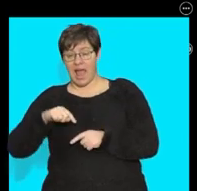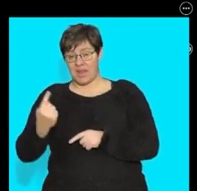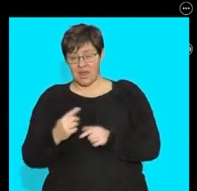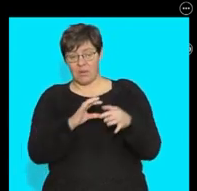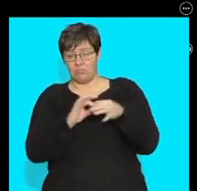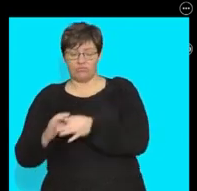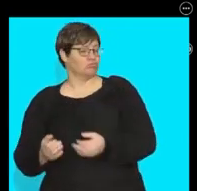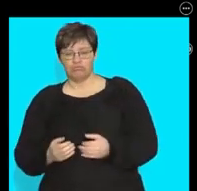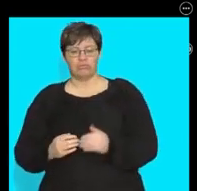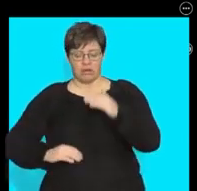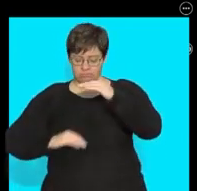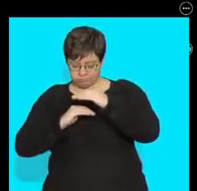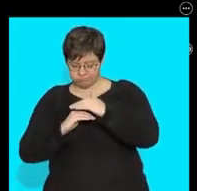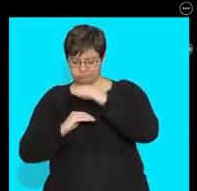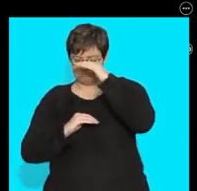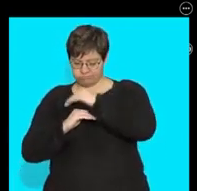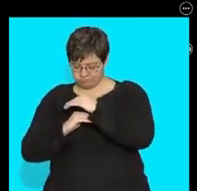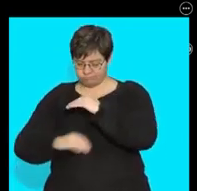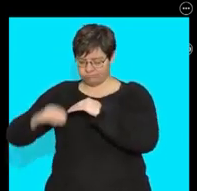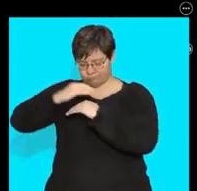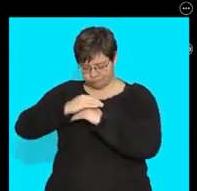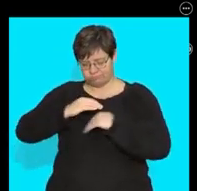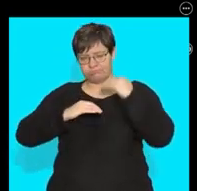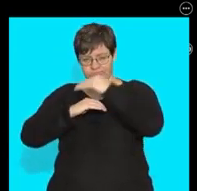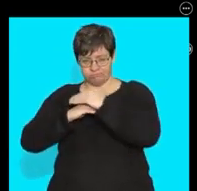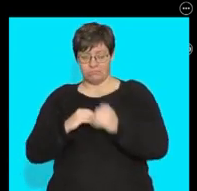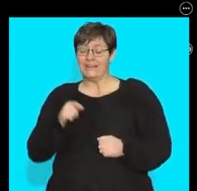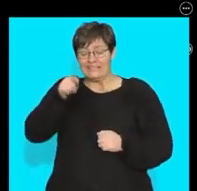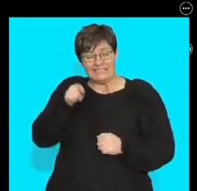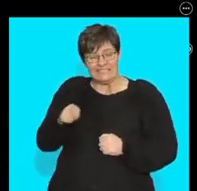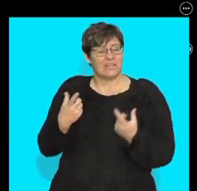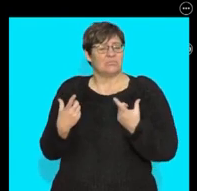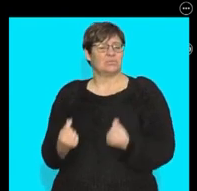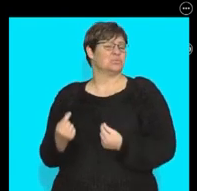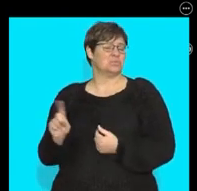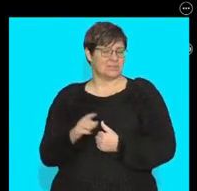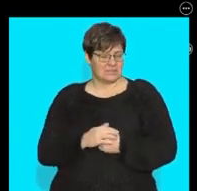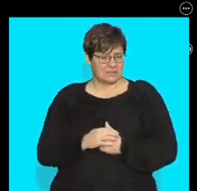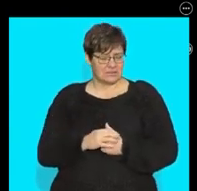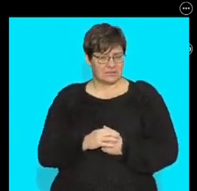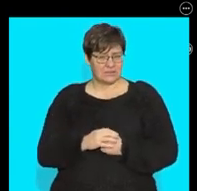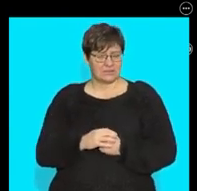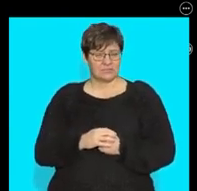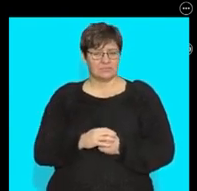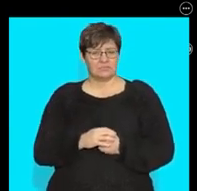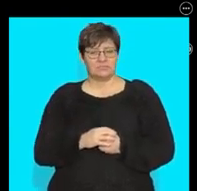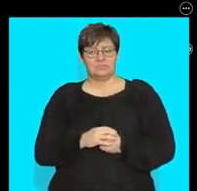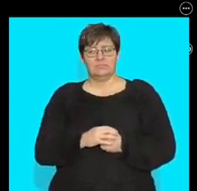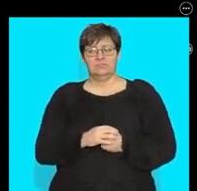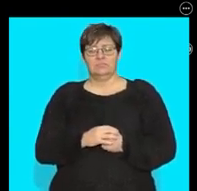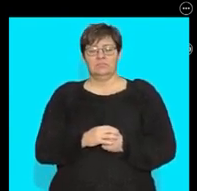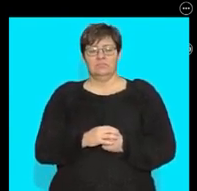Now, what does this Golgi body do? Now, the Golgi body, I could say, all right, so where